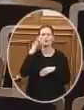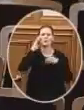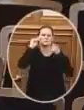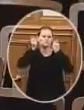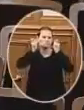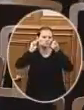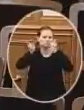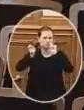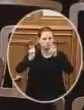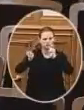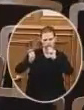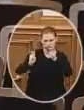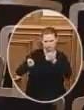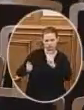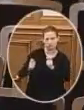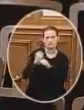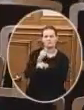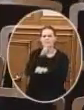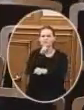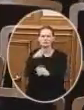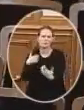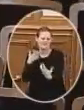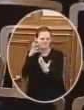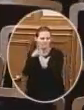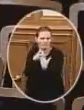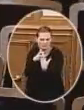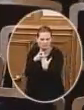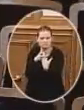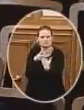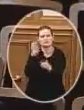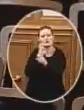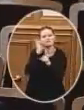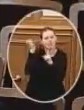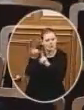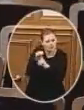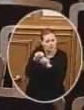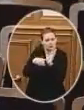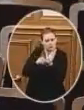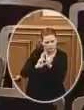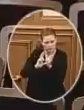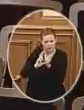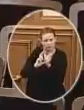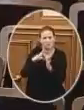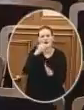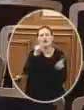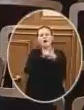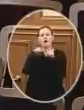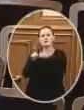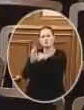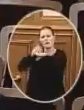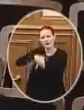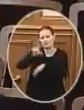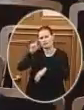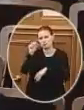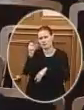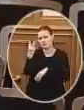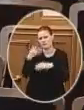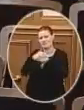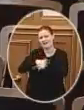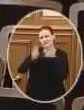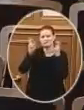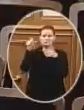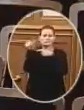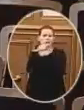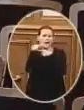and refine it to make sure we pick up the environmental review process input. And then again in 2012 when we try our hand at really serving